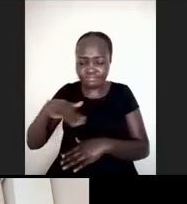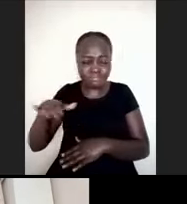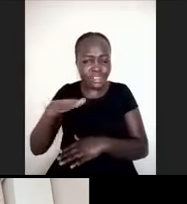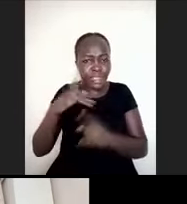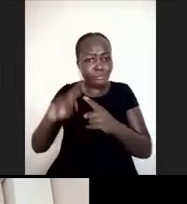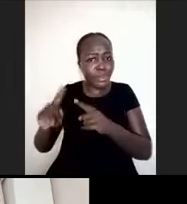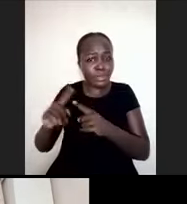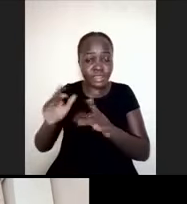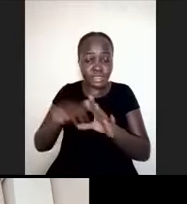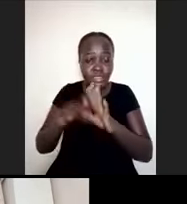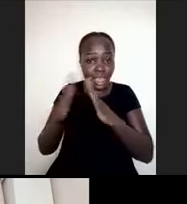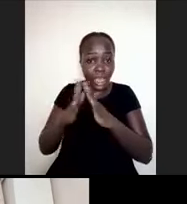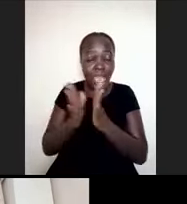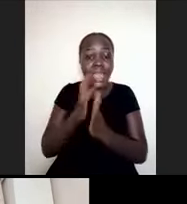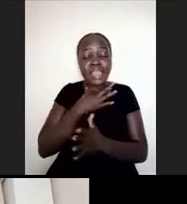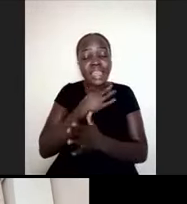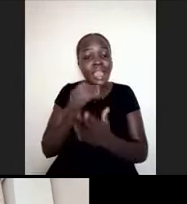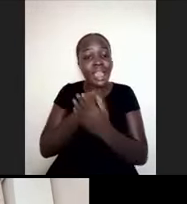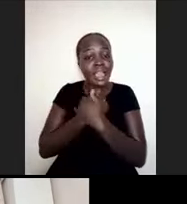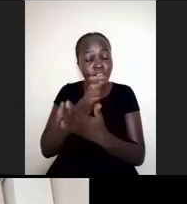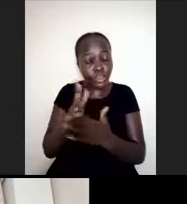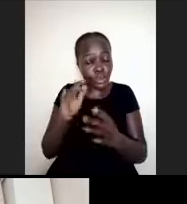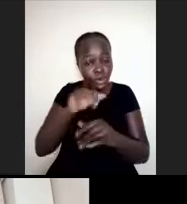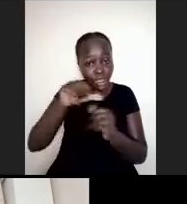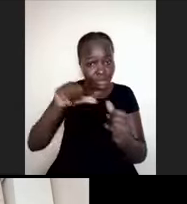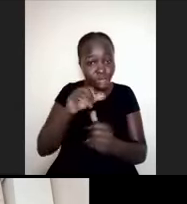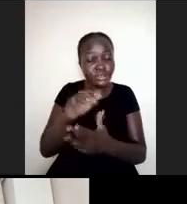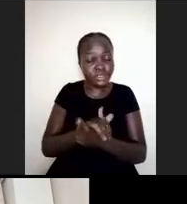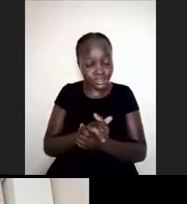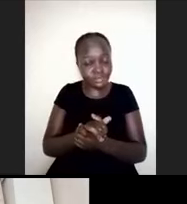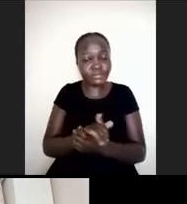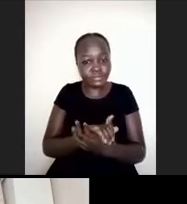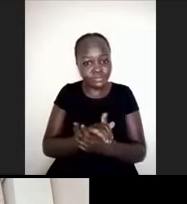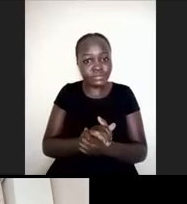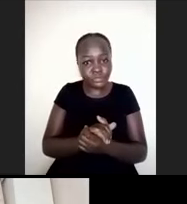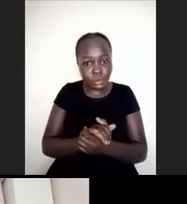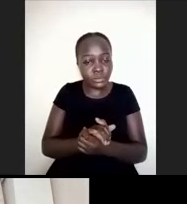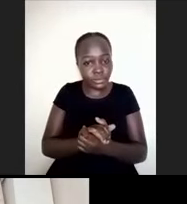love having you around, teenager, yeah? So